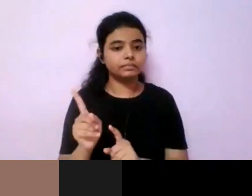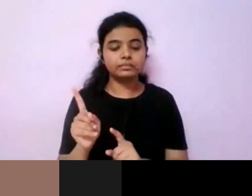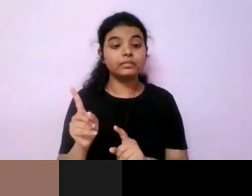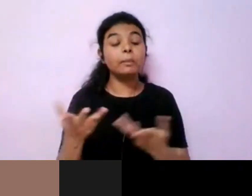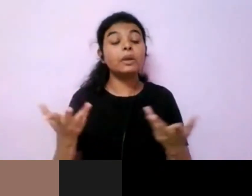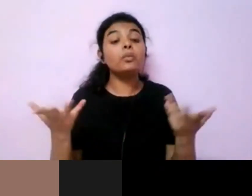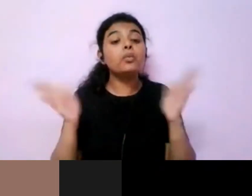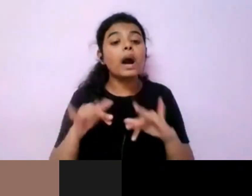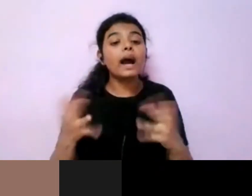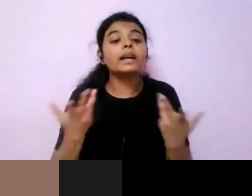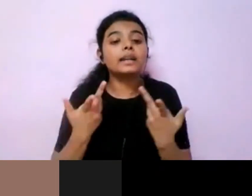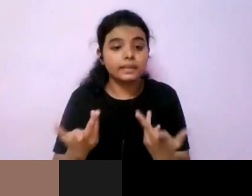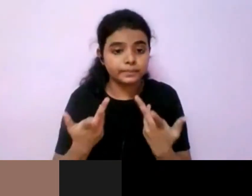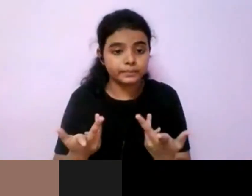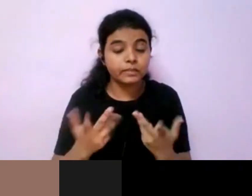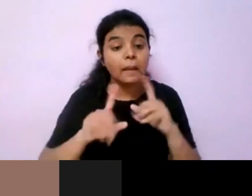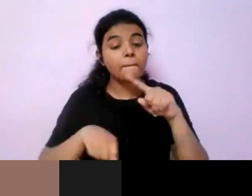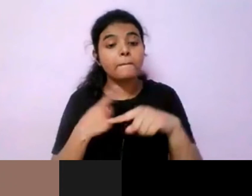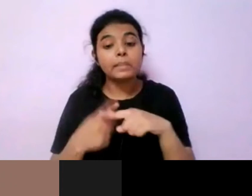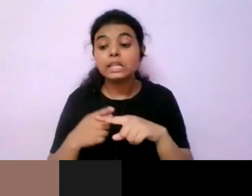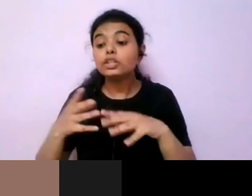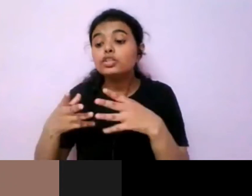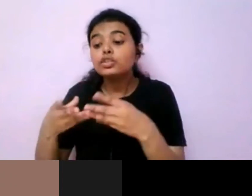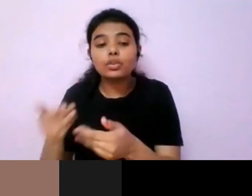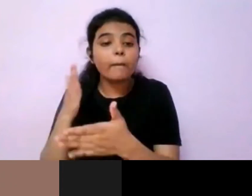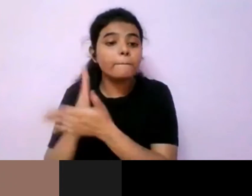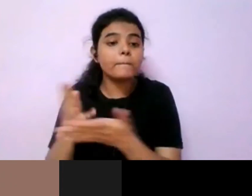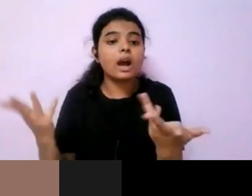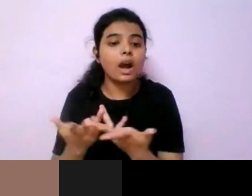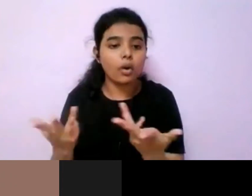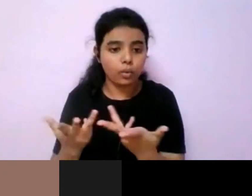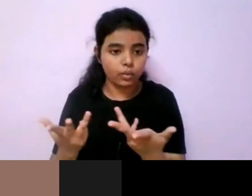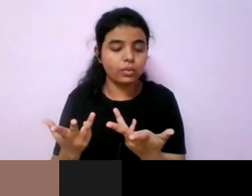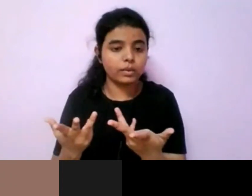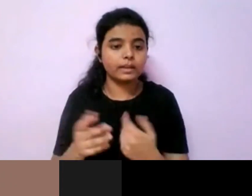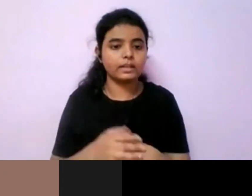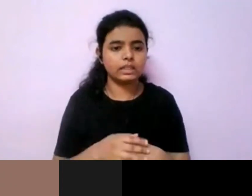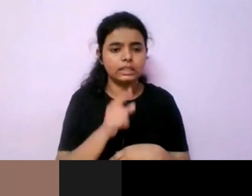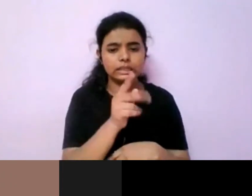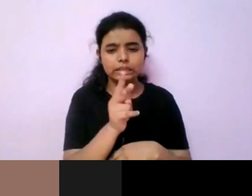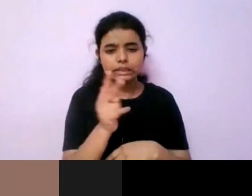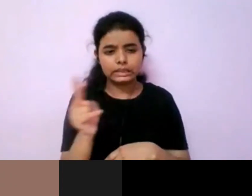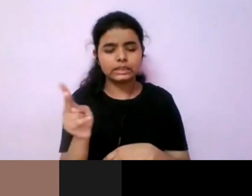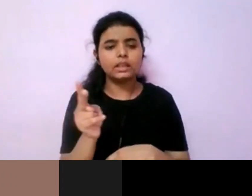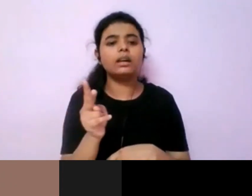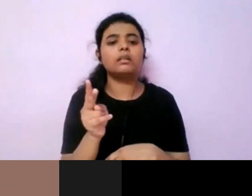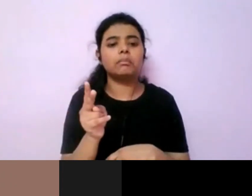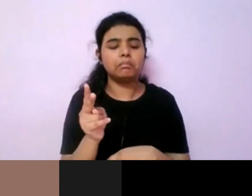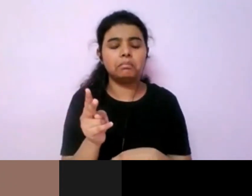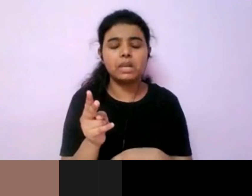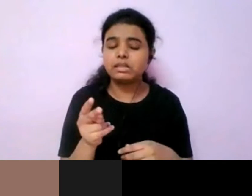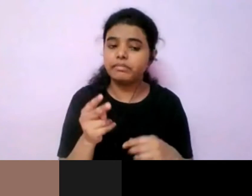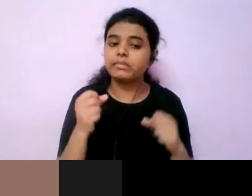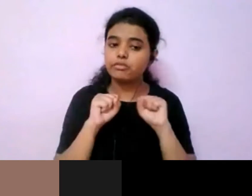they experience stigma, and then how can we stop that stigma. I think Foucault's slightly different, because I think Foucault's very, very difficult